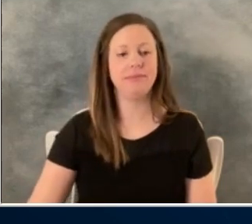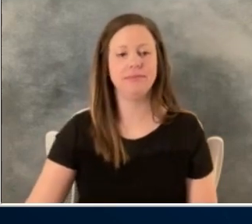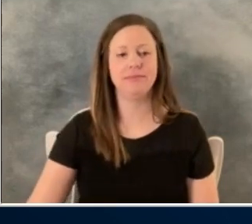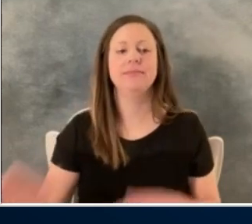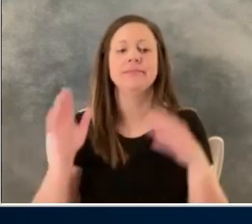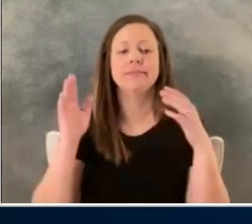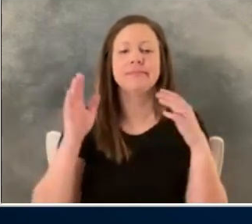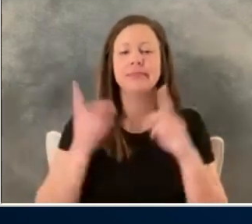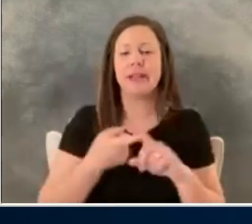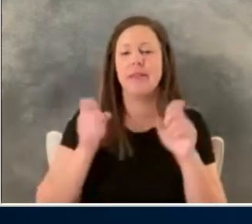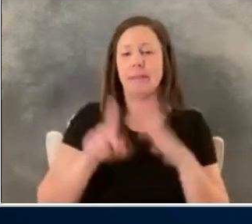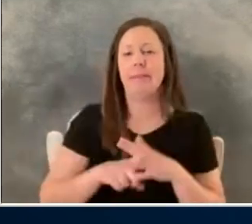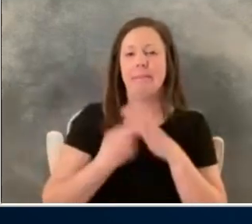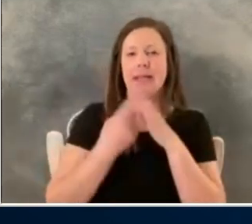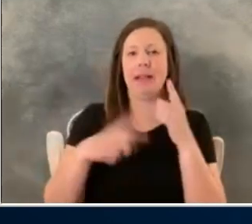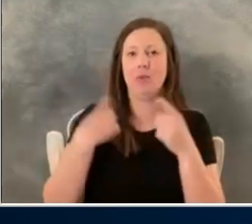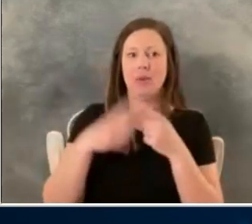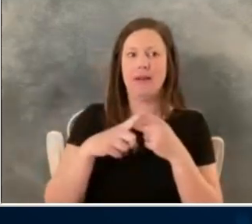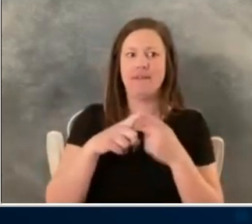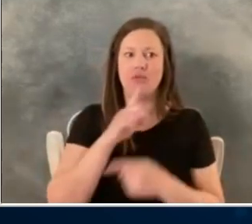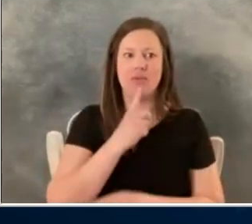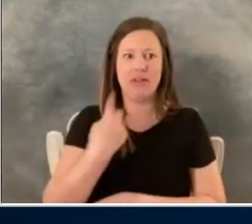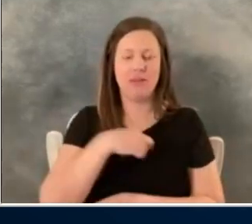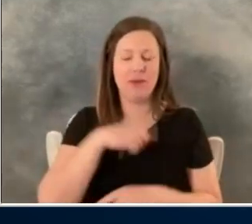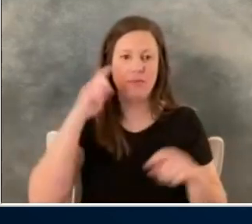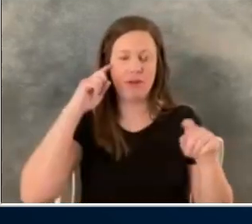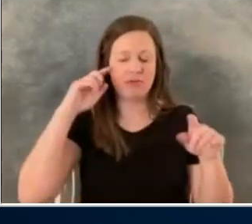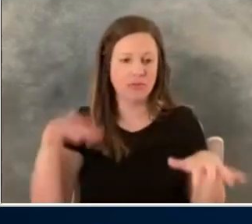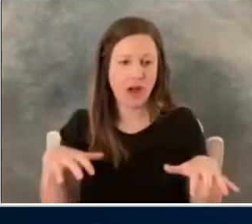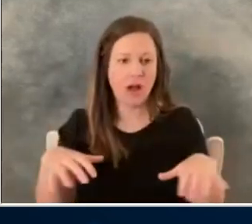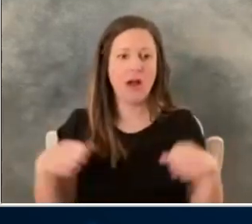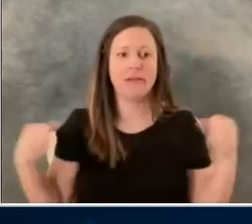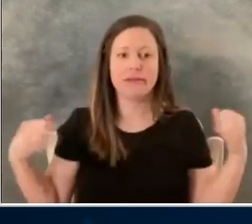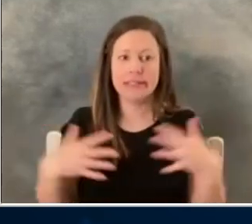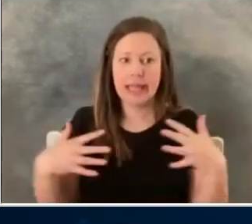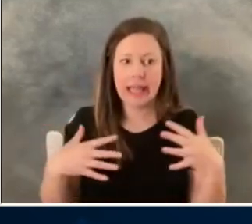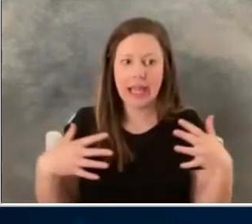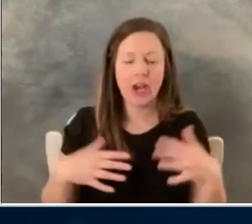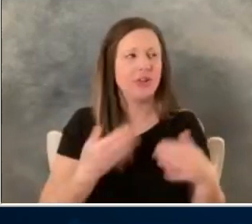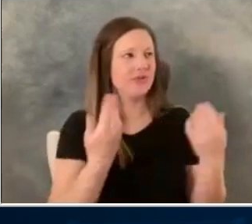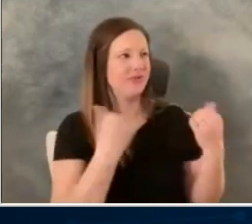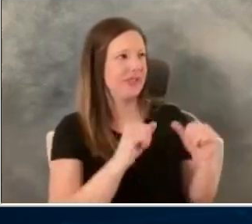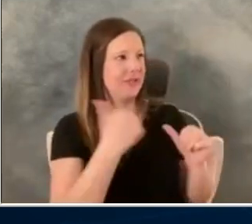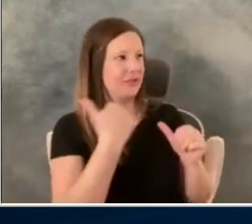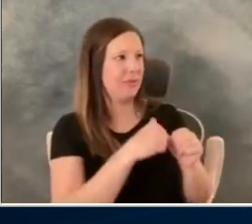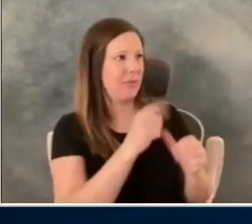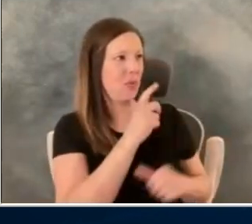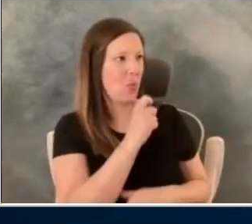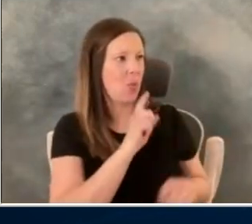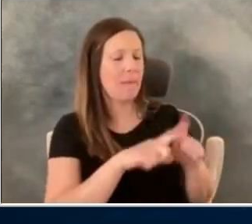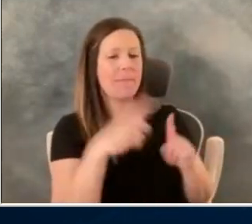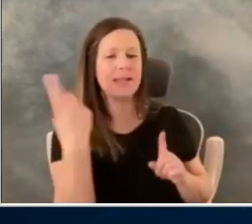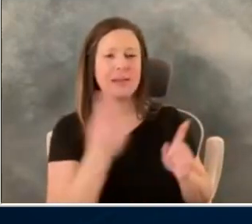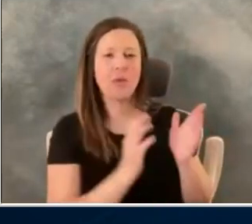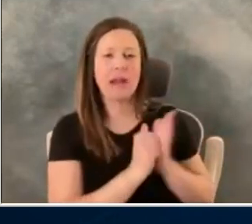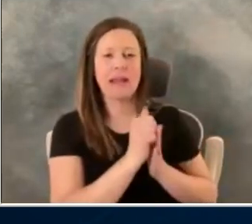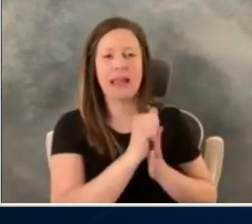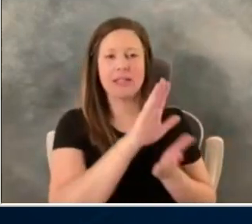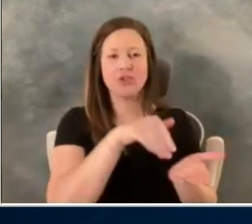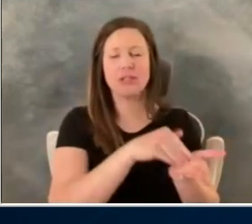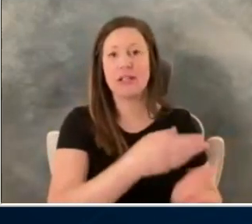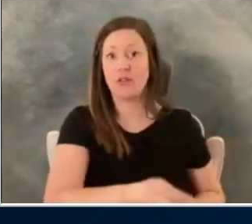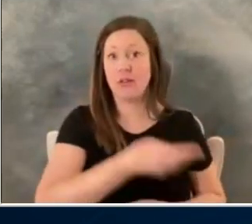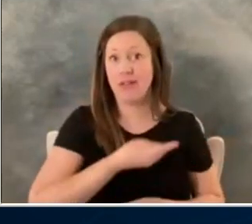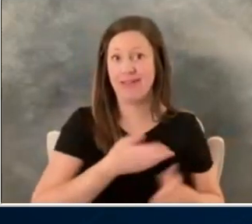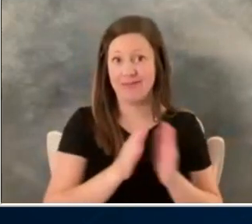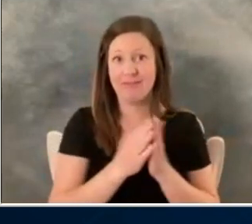scared, who was it? Someone at the Cancer Center gave us a book specifically for talking